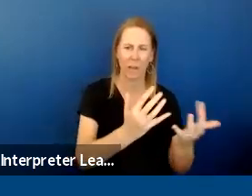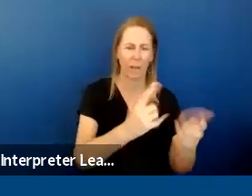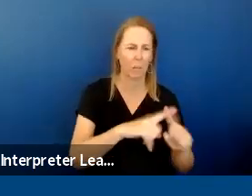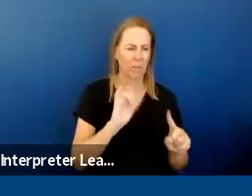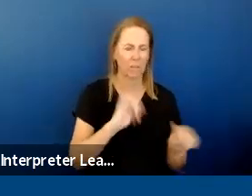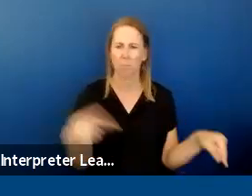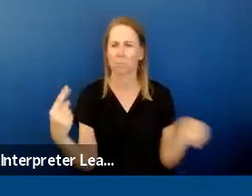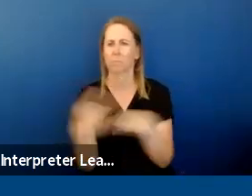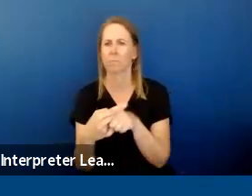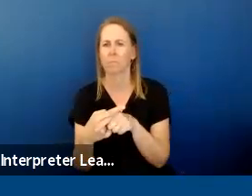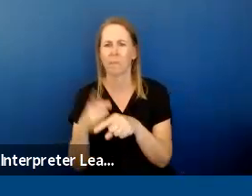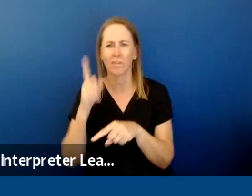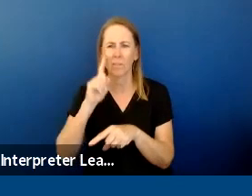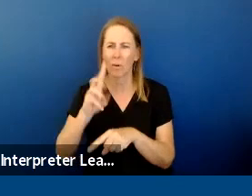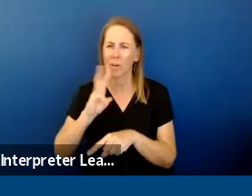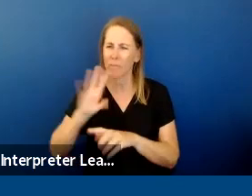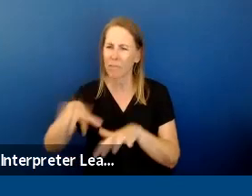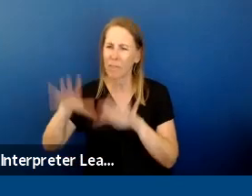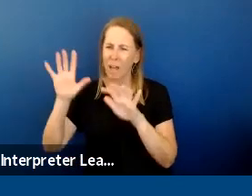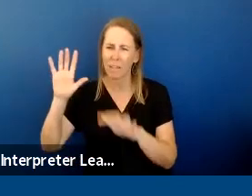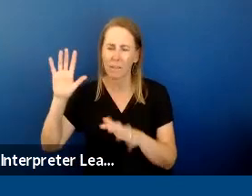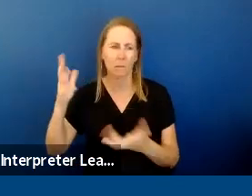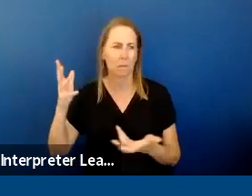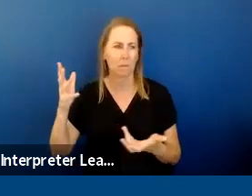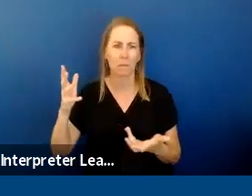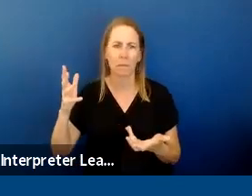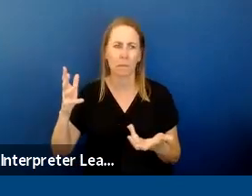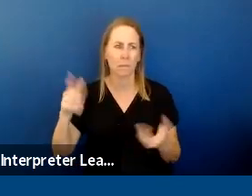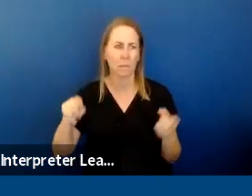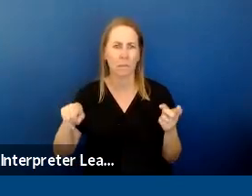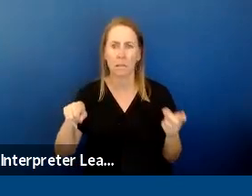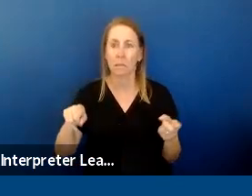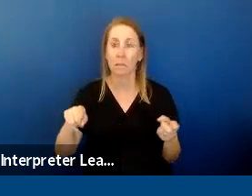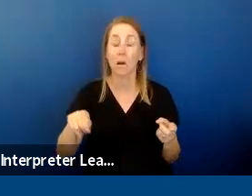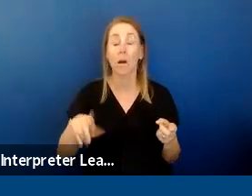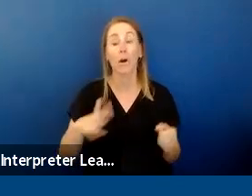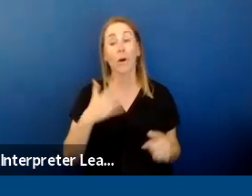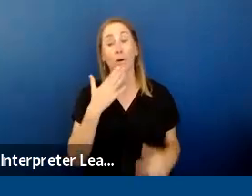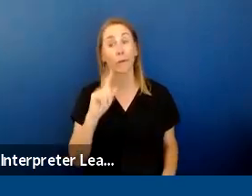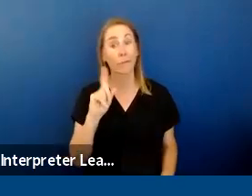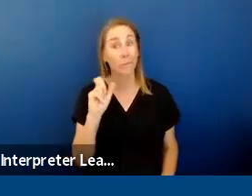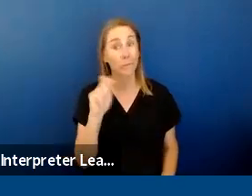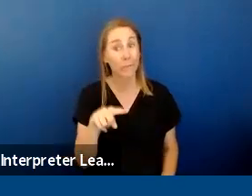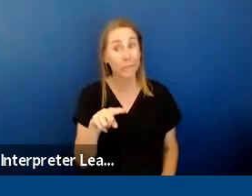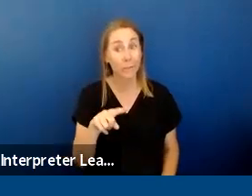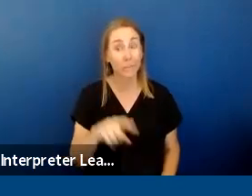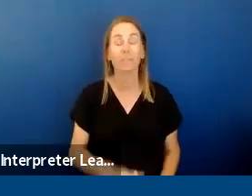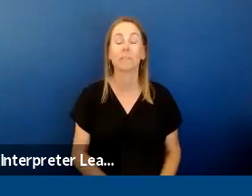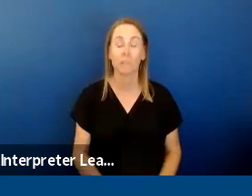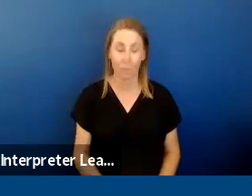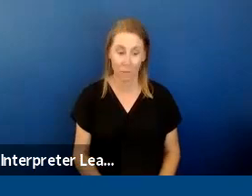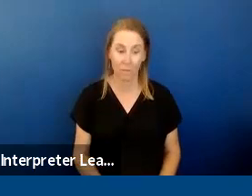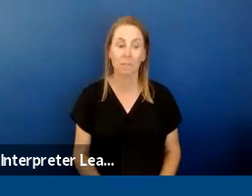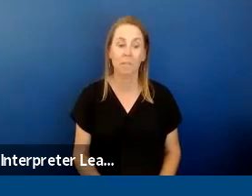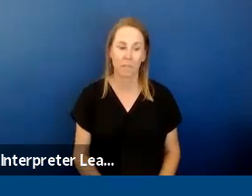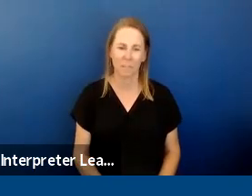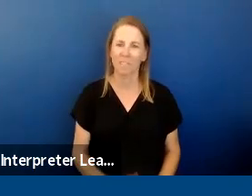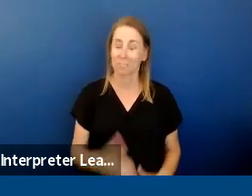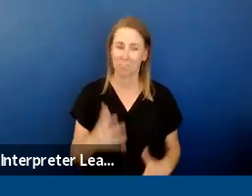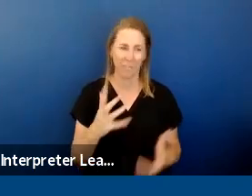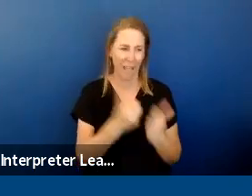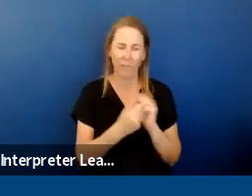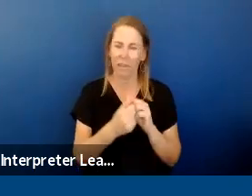Smida, I hope I said that correctly. Our neighborhood is also actively working on wildfire